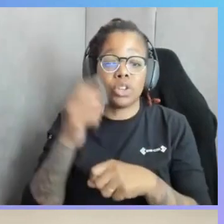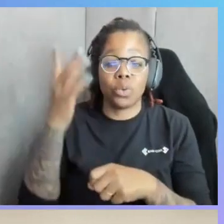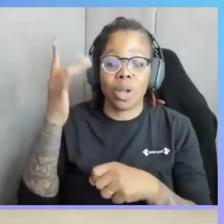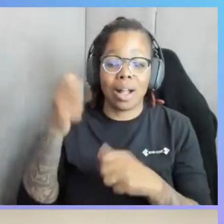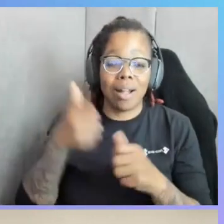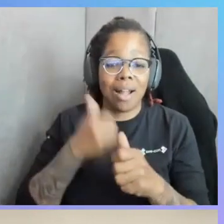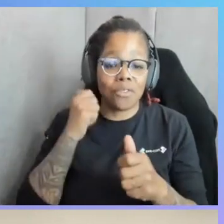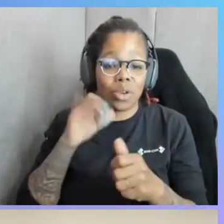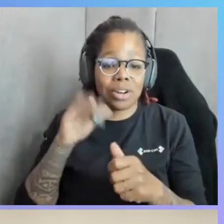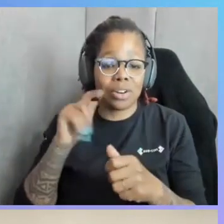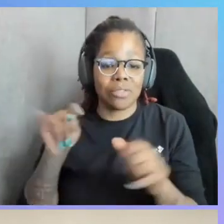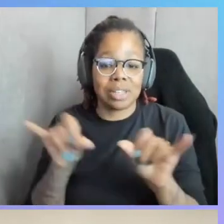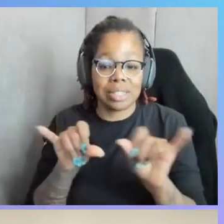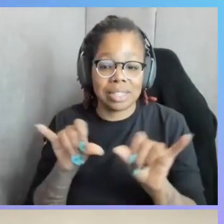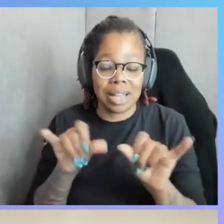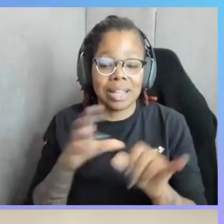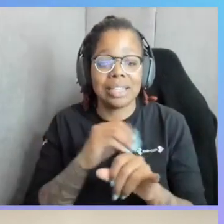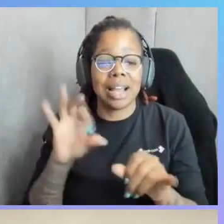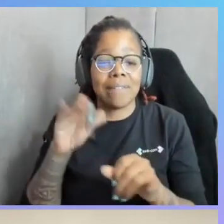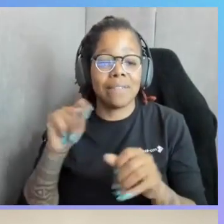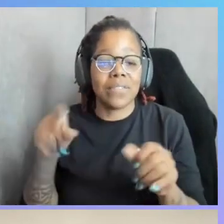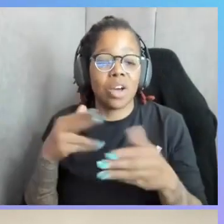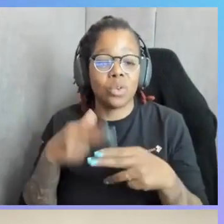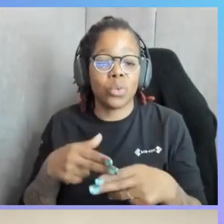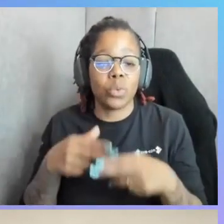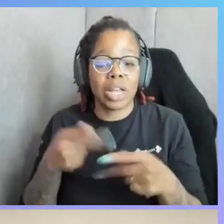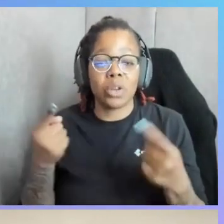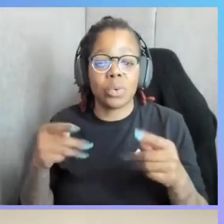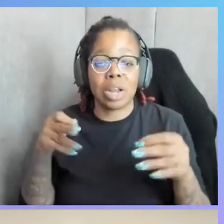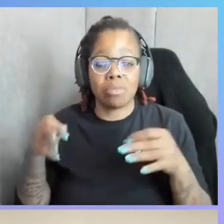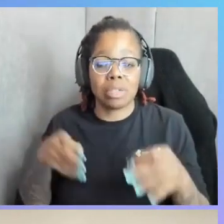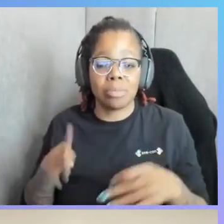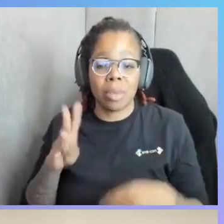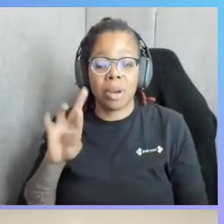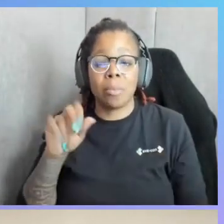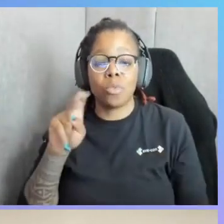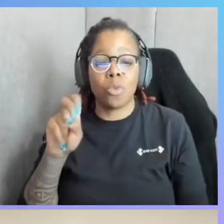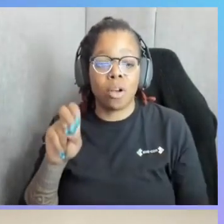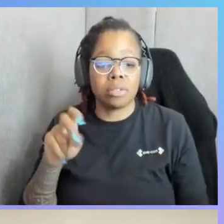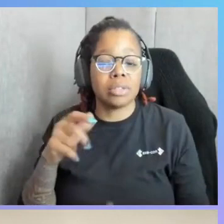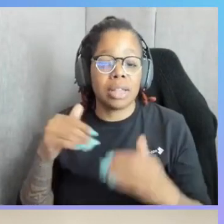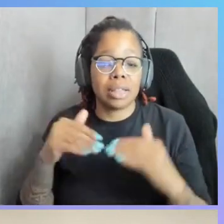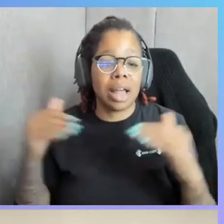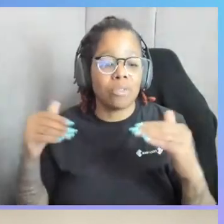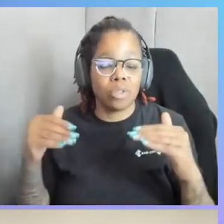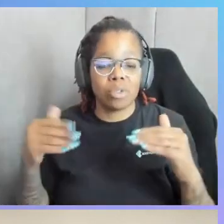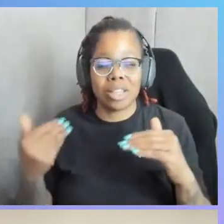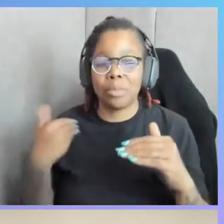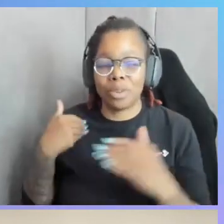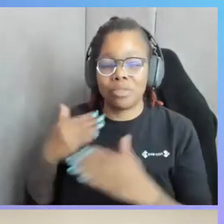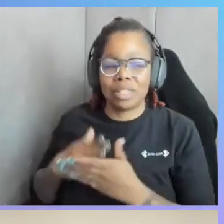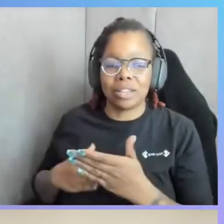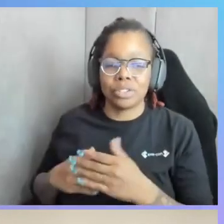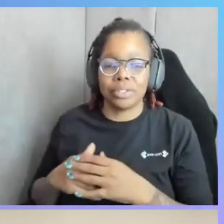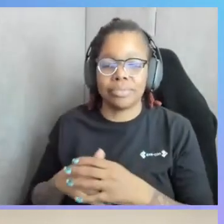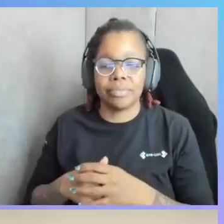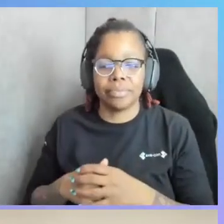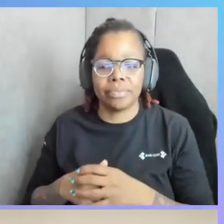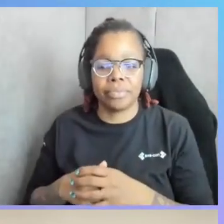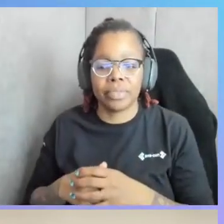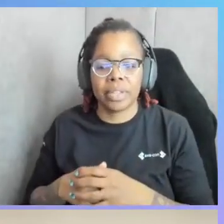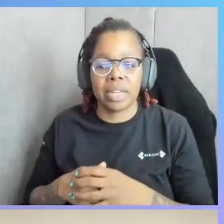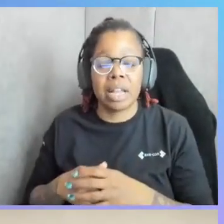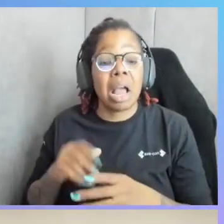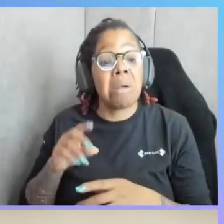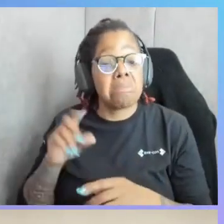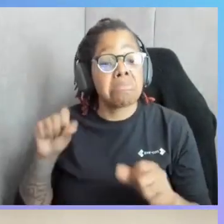font size and font weights when going through the bronze level conformance in the previous section. I do